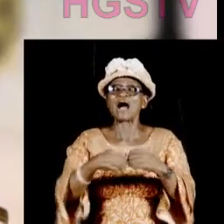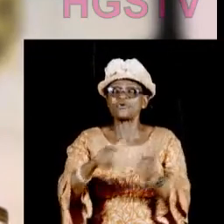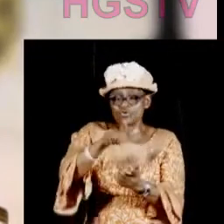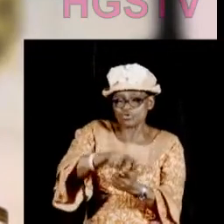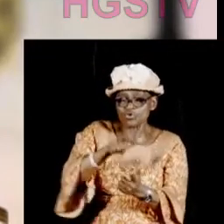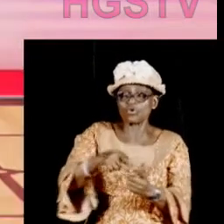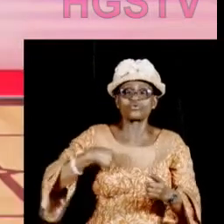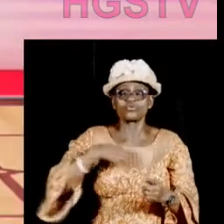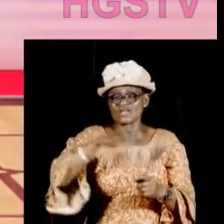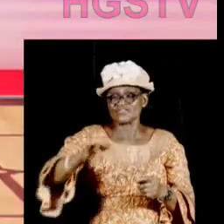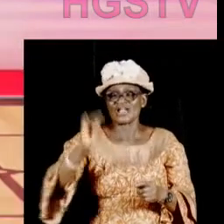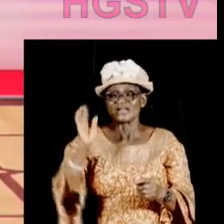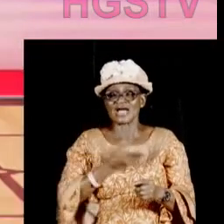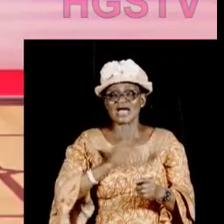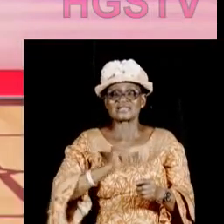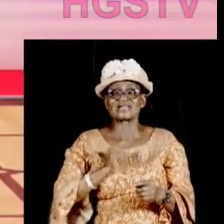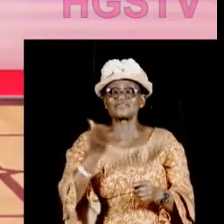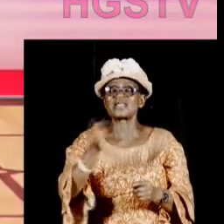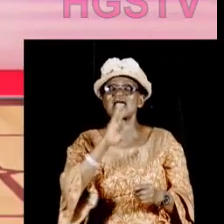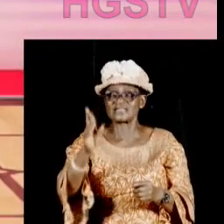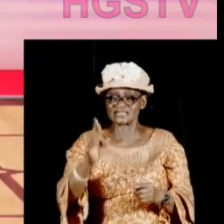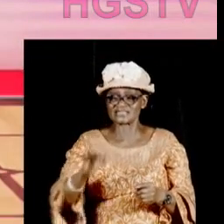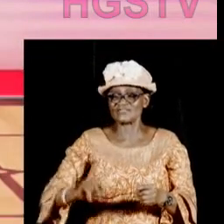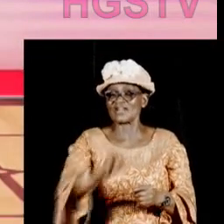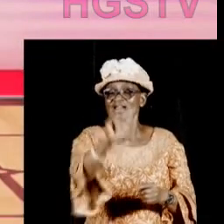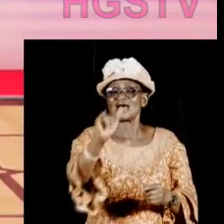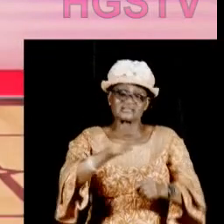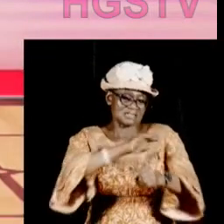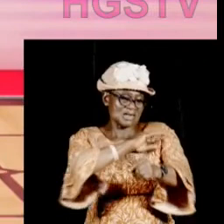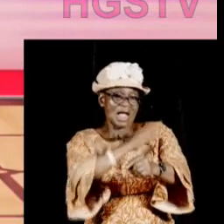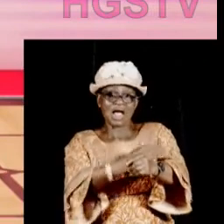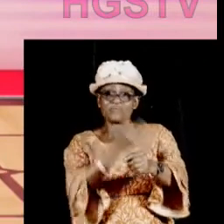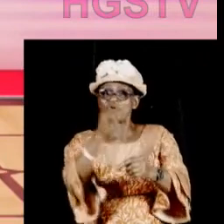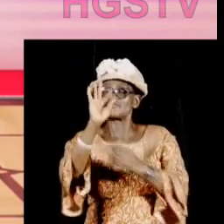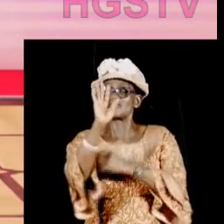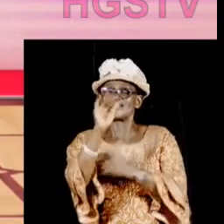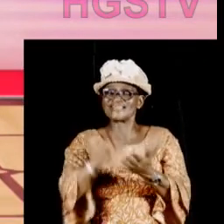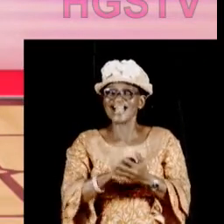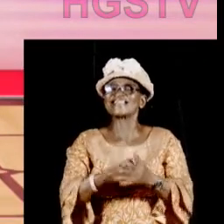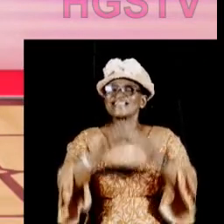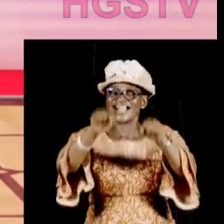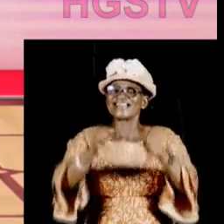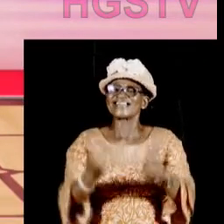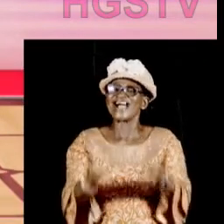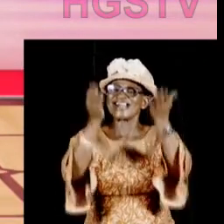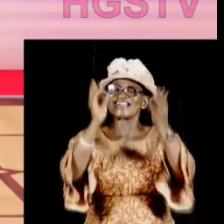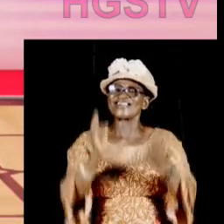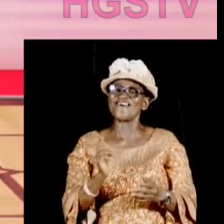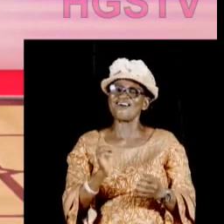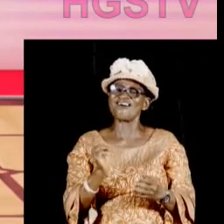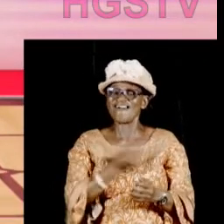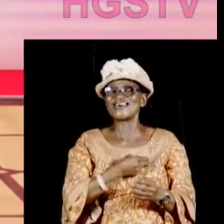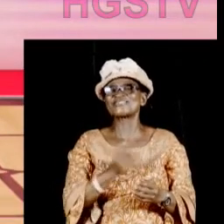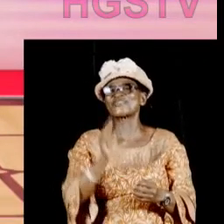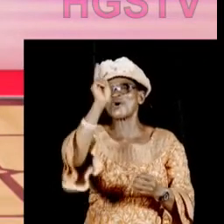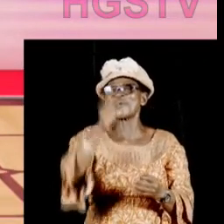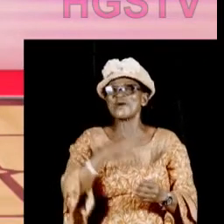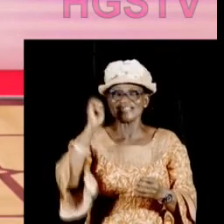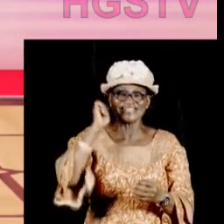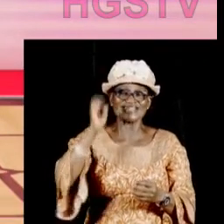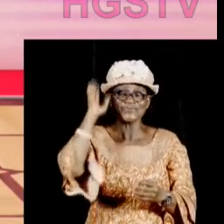ourselves, there is an everlasting arm of God that can carry us up, and he will carry you up in